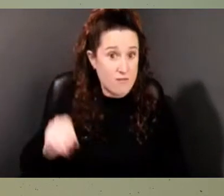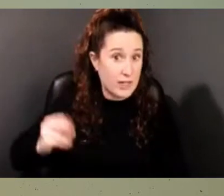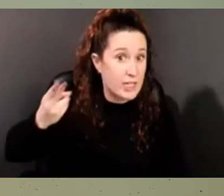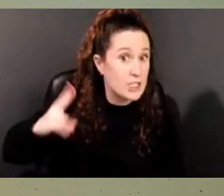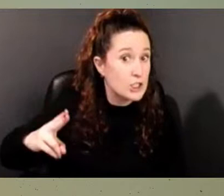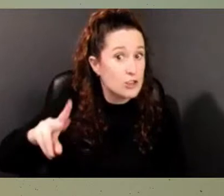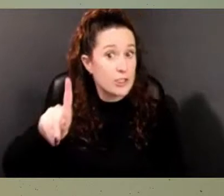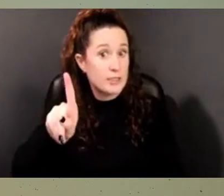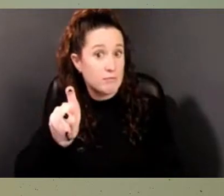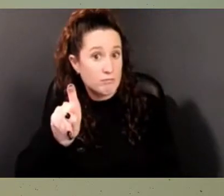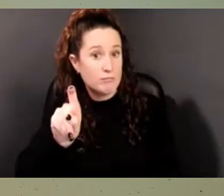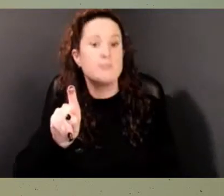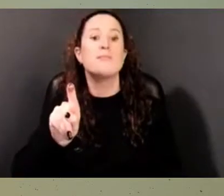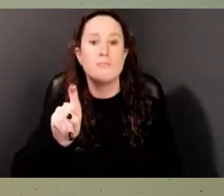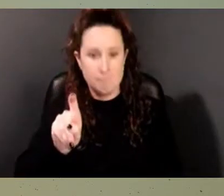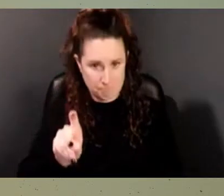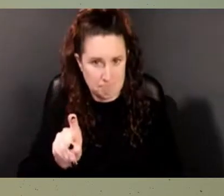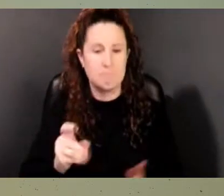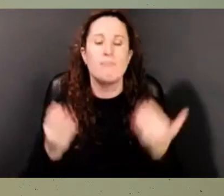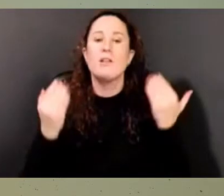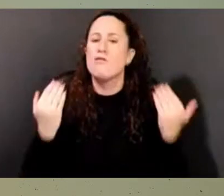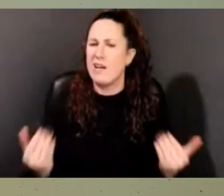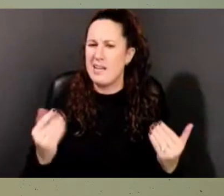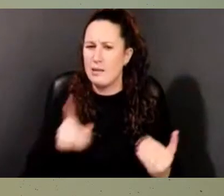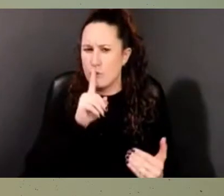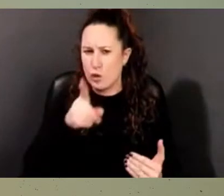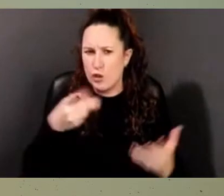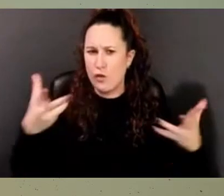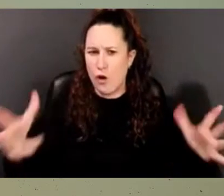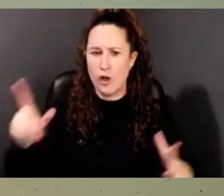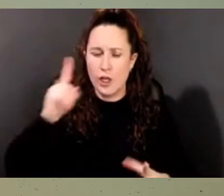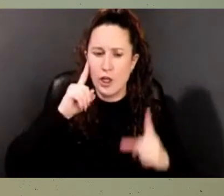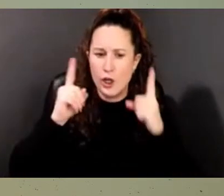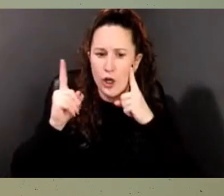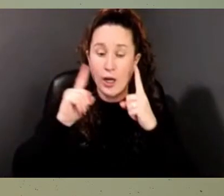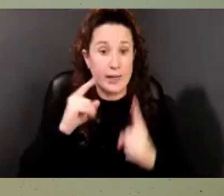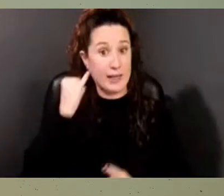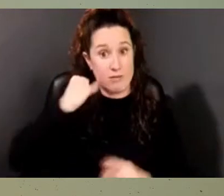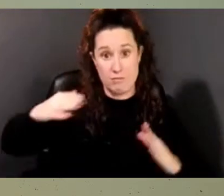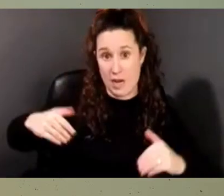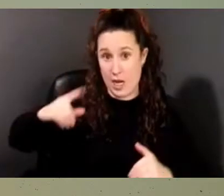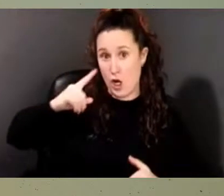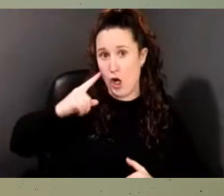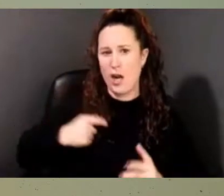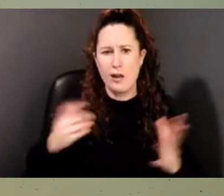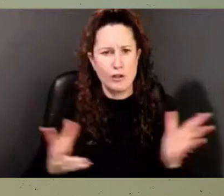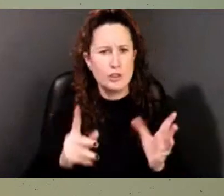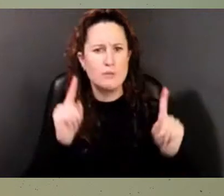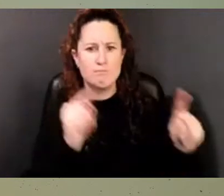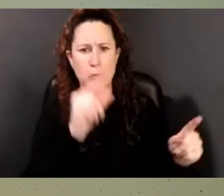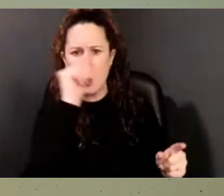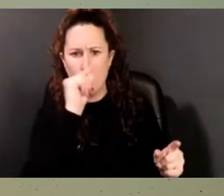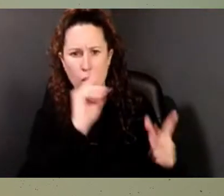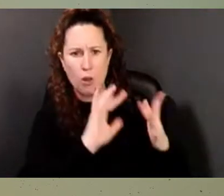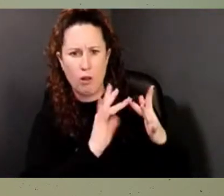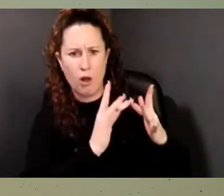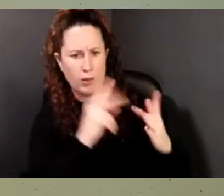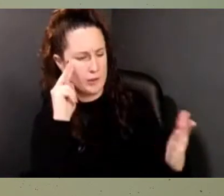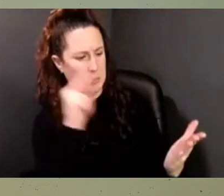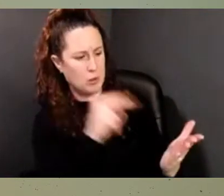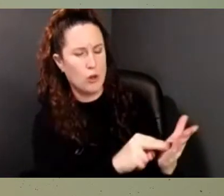Right now, I'm sure you all have heard about it. If you have not, I encourage you to go to Google right now and